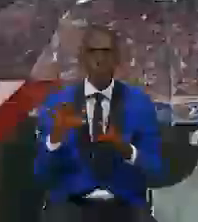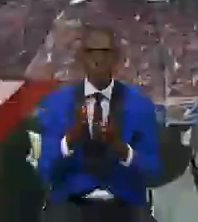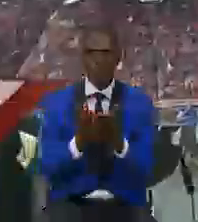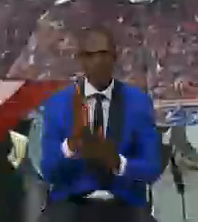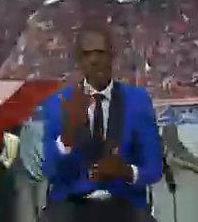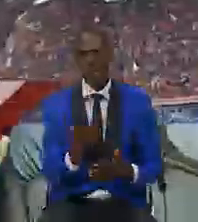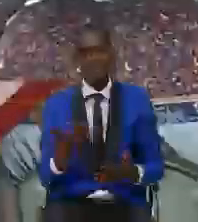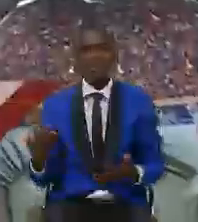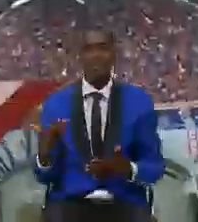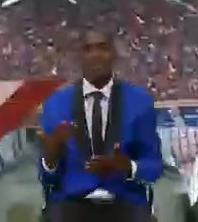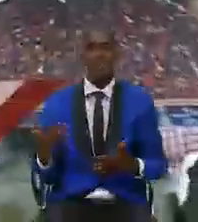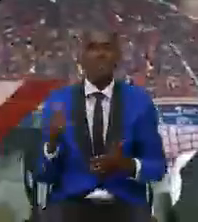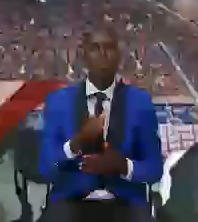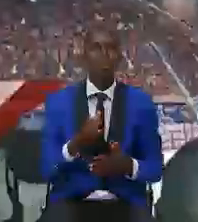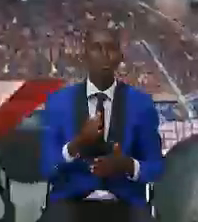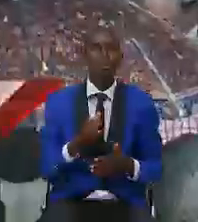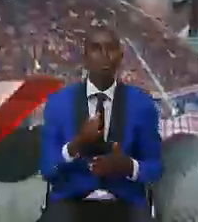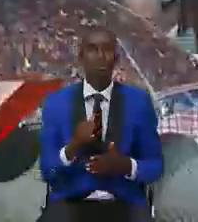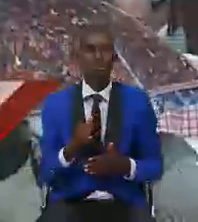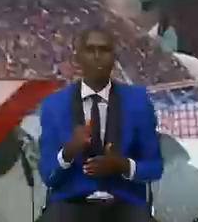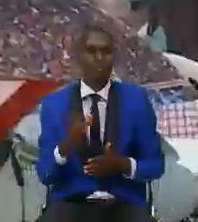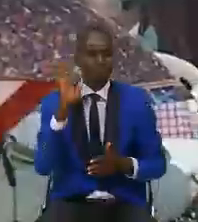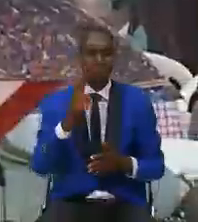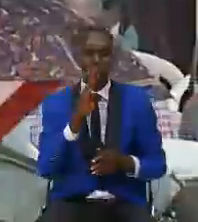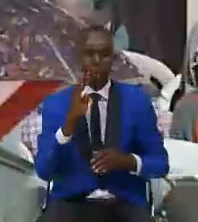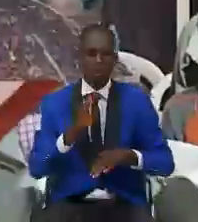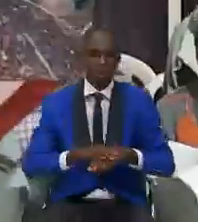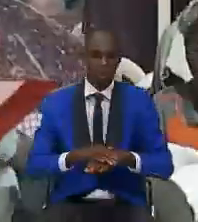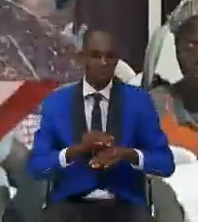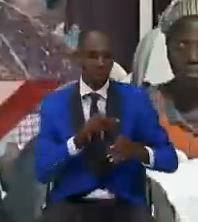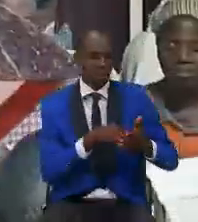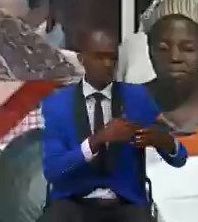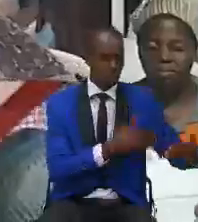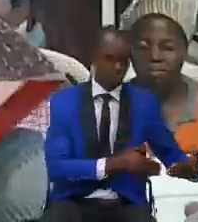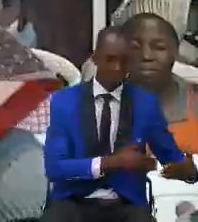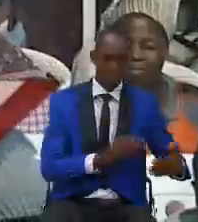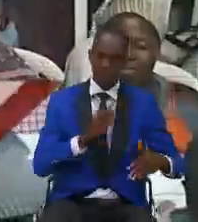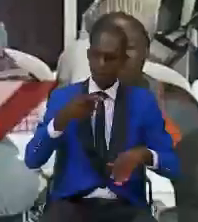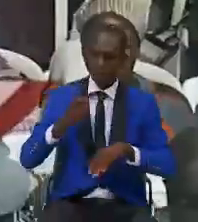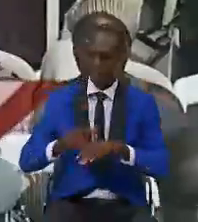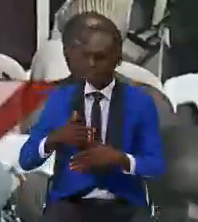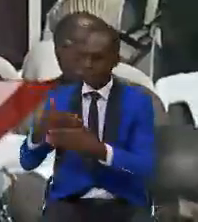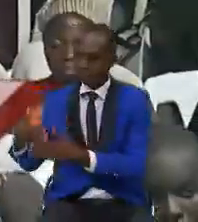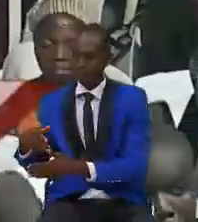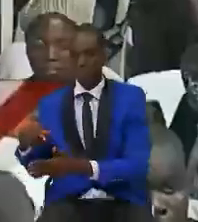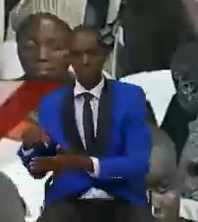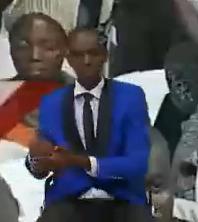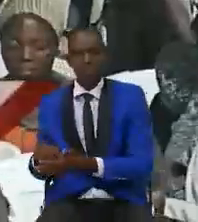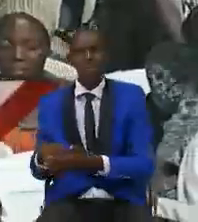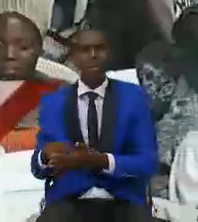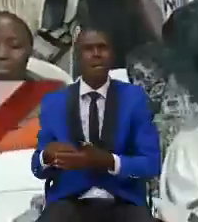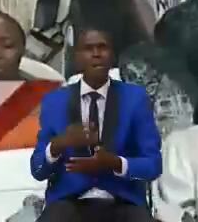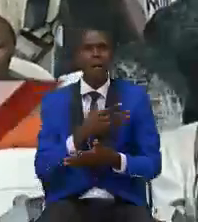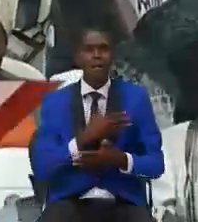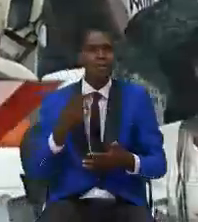the path of uprightness. Wayward. They'll be wobbling, you know, one side there, one side there. And that